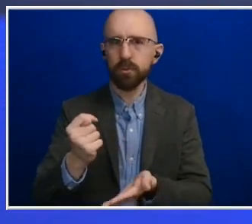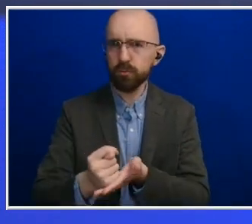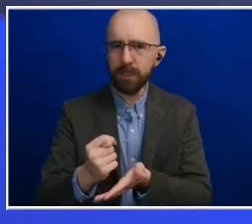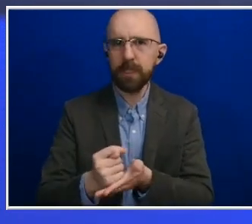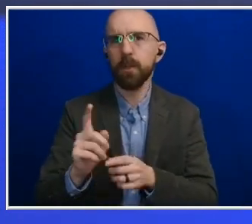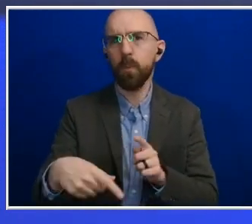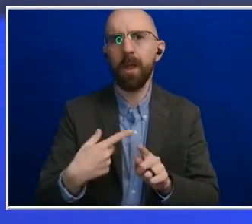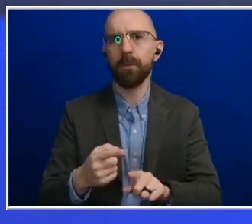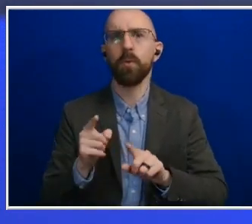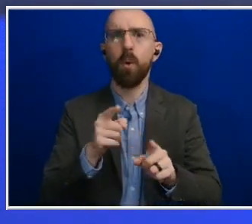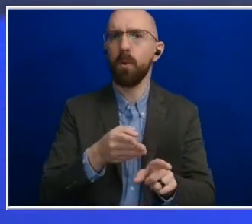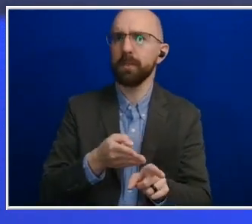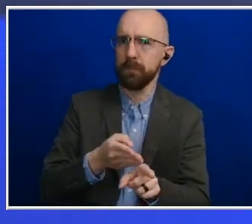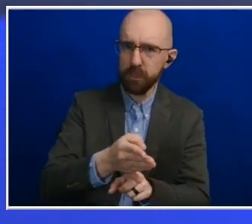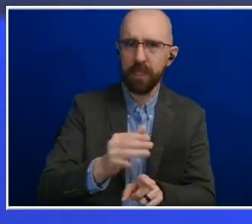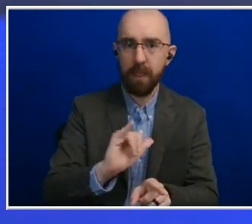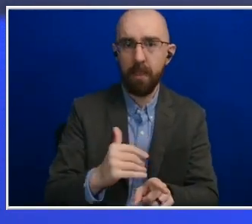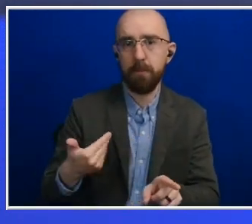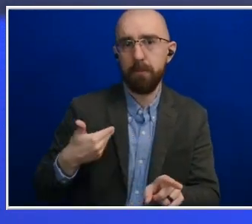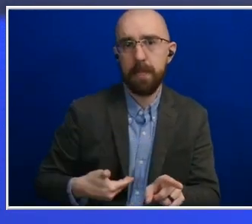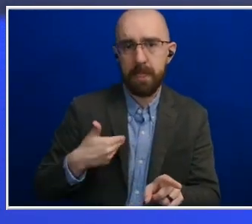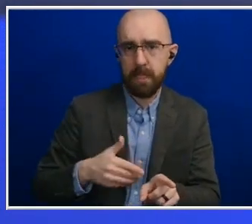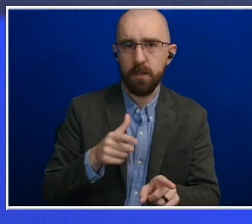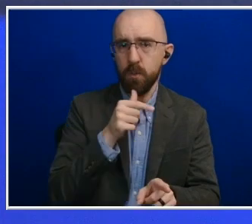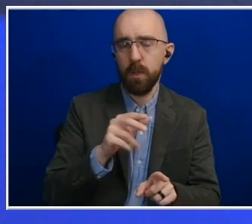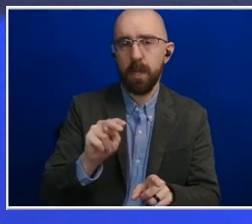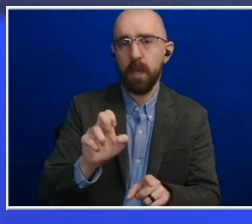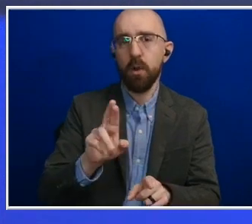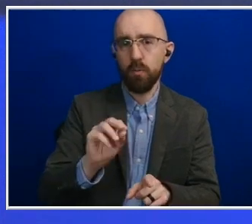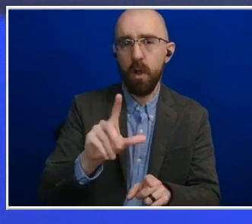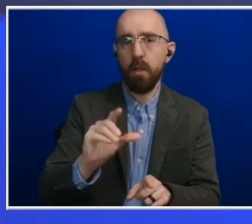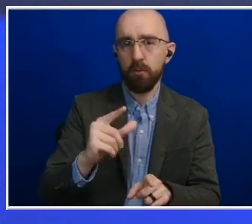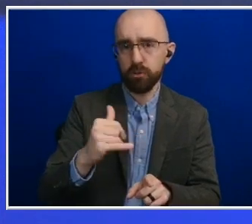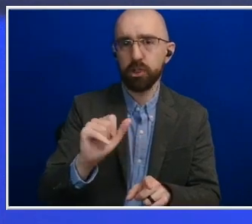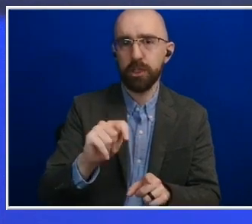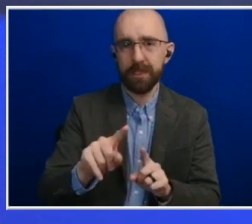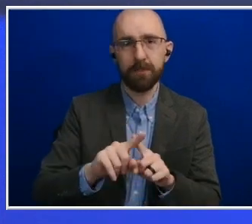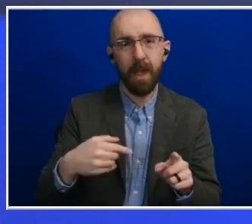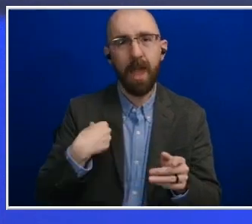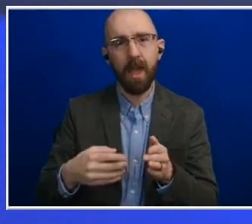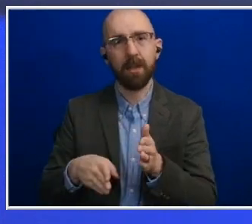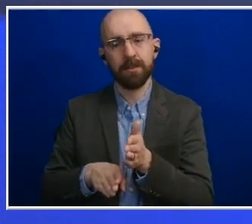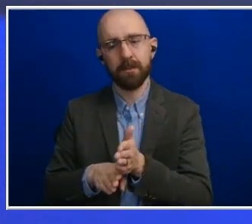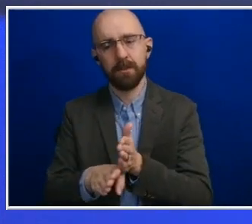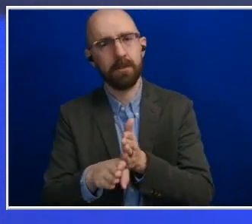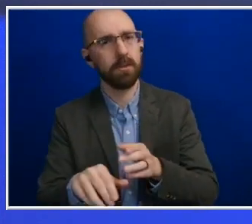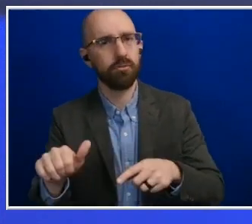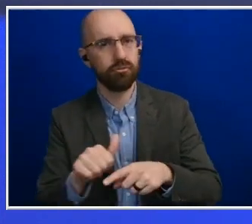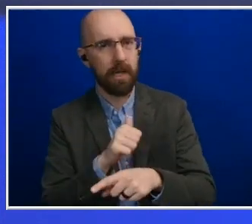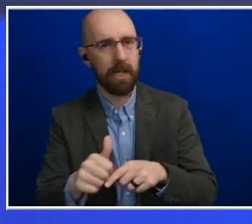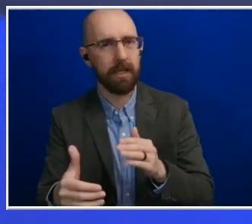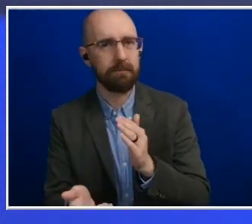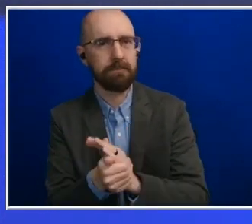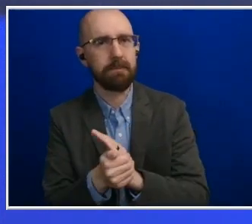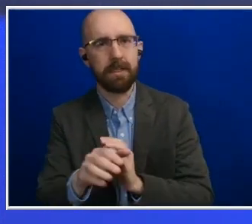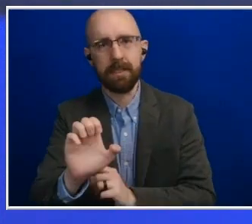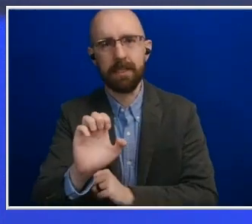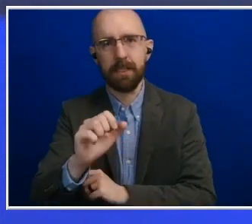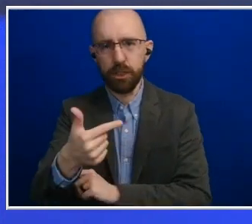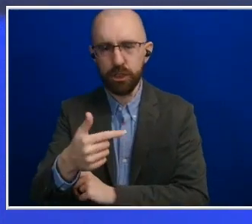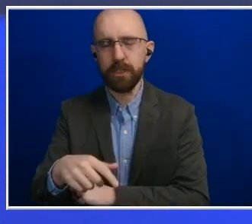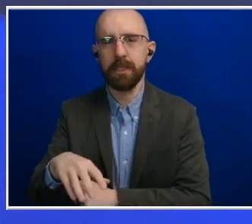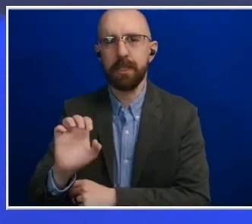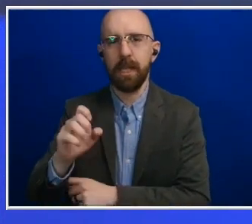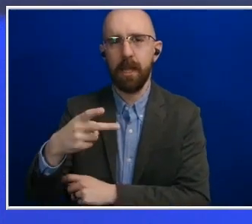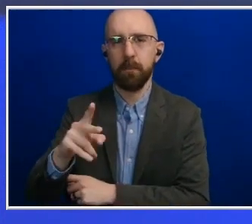like myself, which is someone who's a neurologist but did subsequent training just on EEG and epilepsy. And then that's a